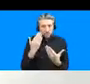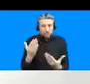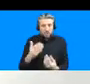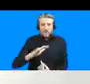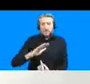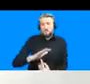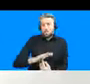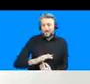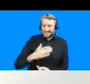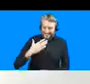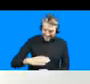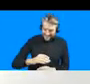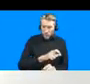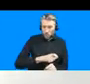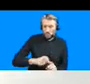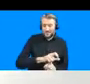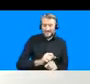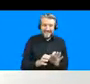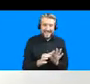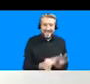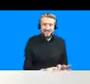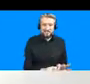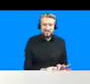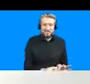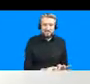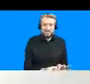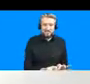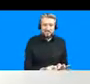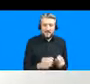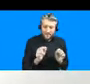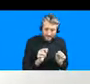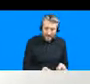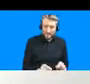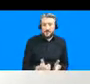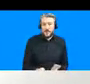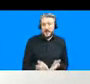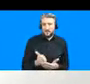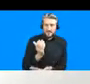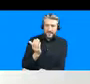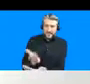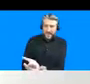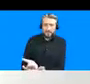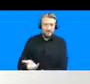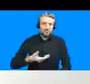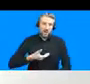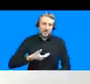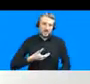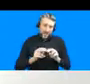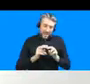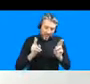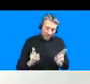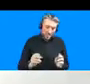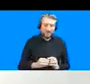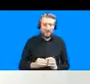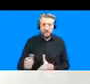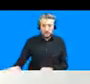community engagement and advocacy in claiming housing and livelihood rights in accessing essential services that really have been key